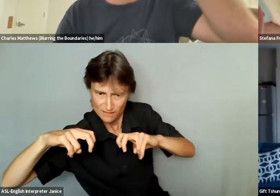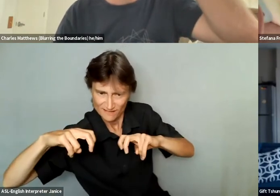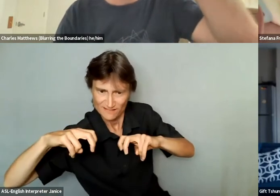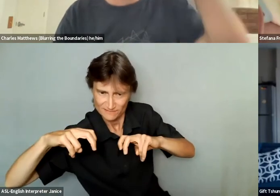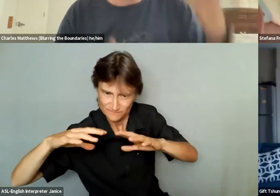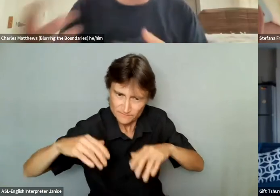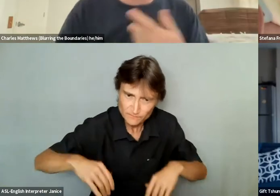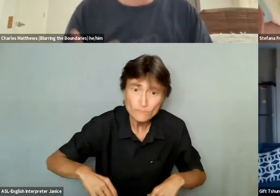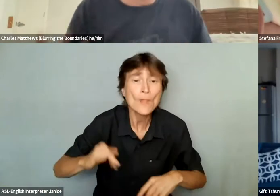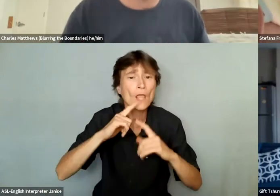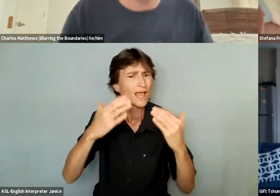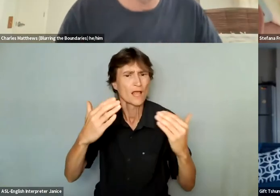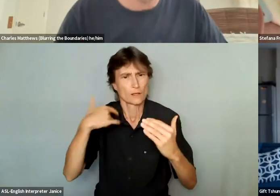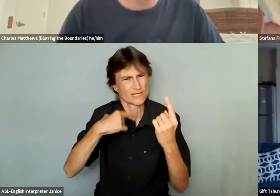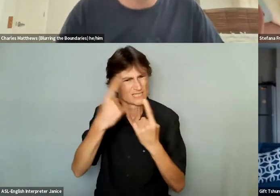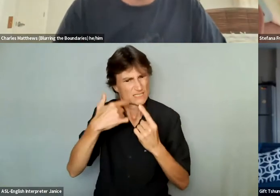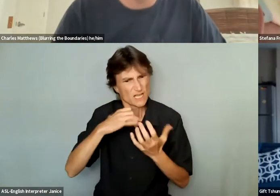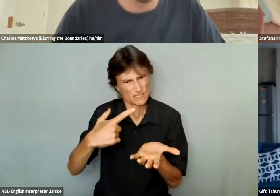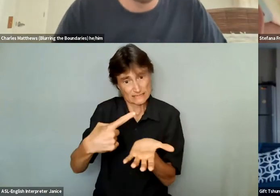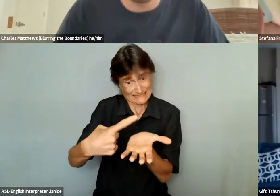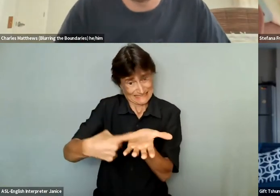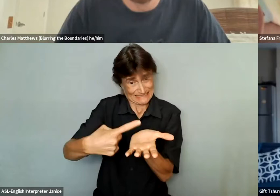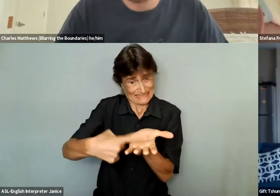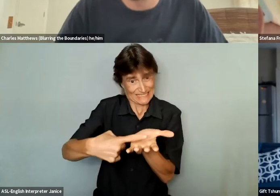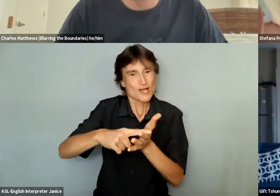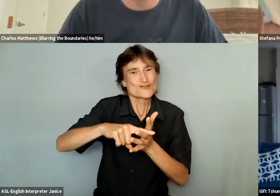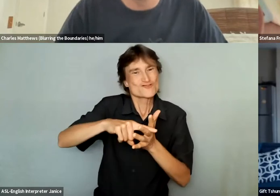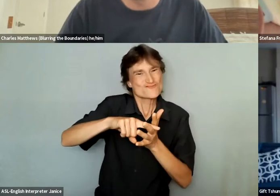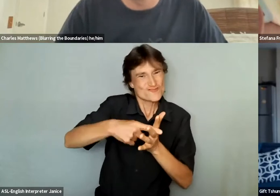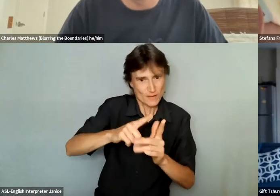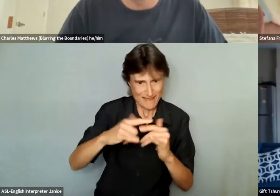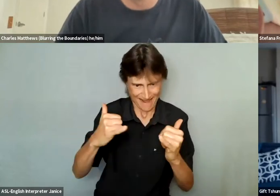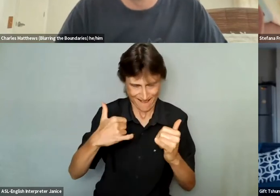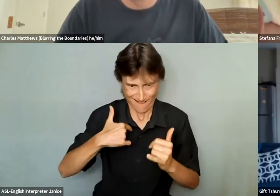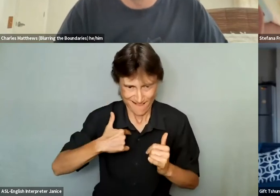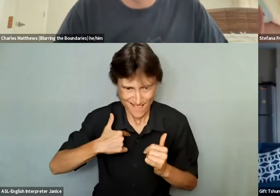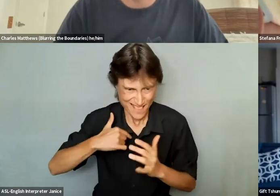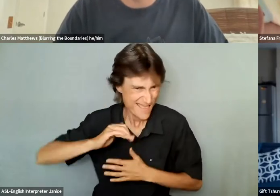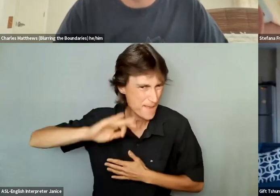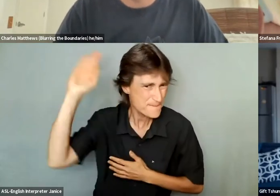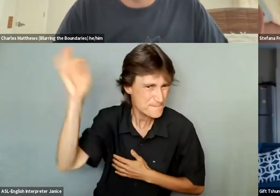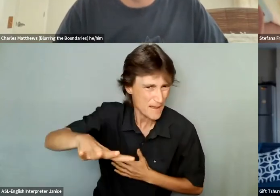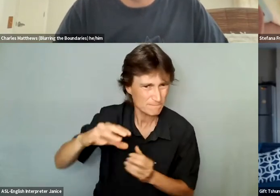we want to address, I think I'd started touching on this and I'm really wrapping up here, is that